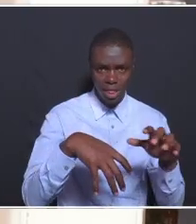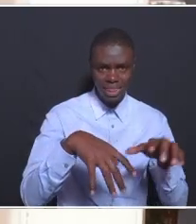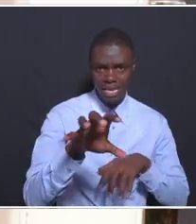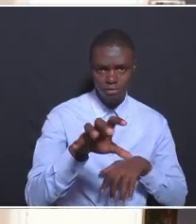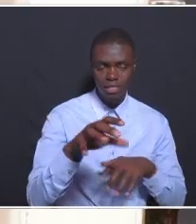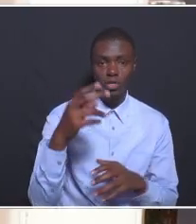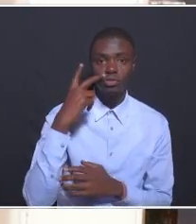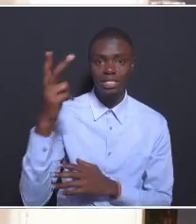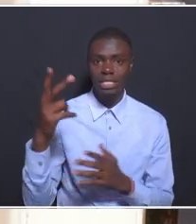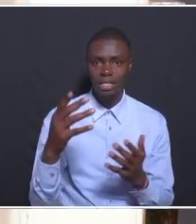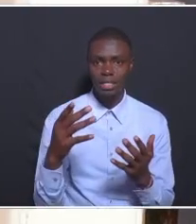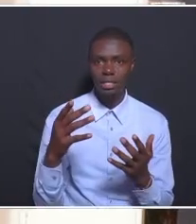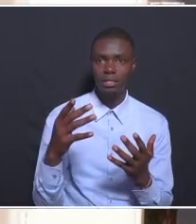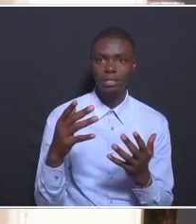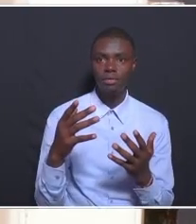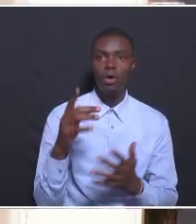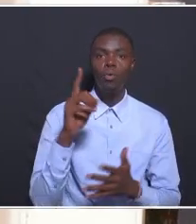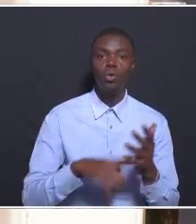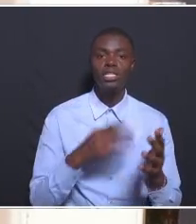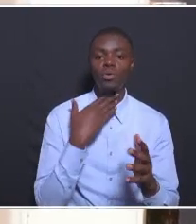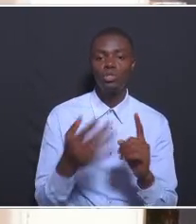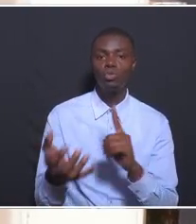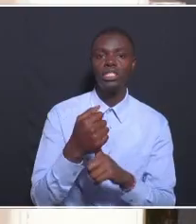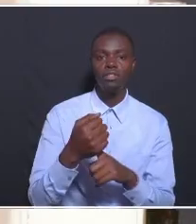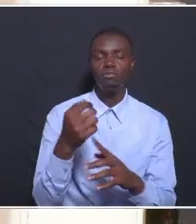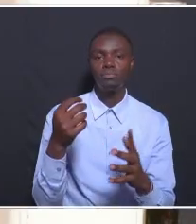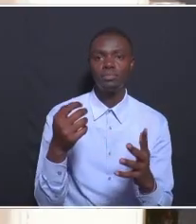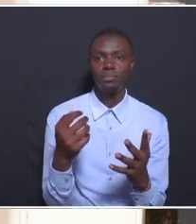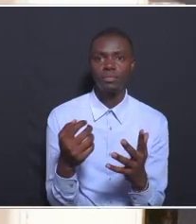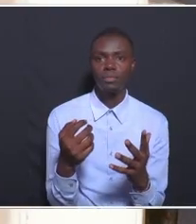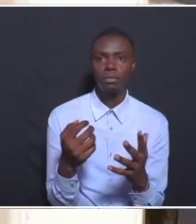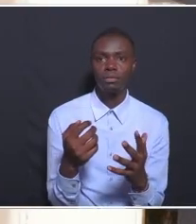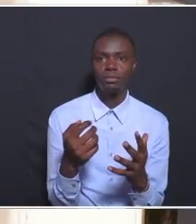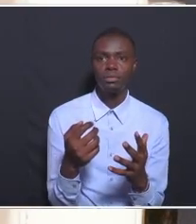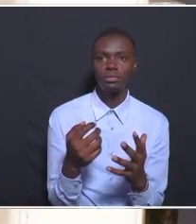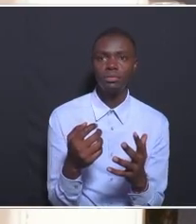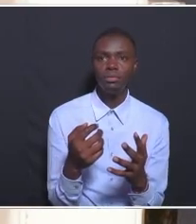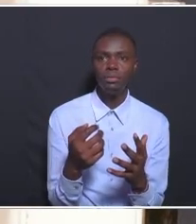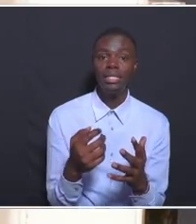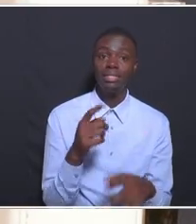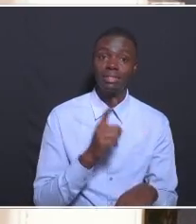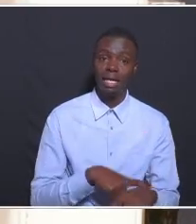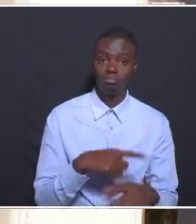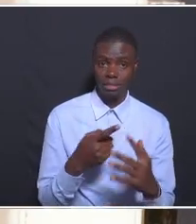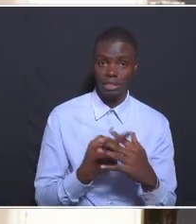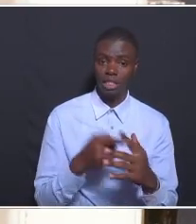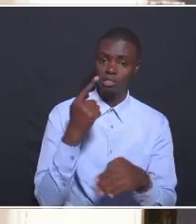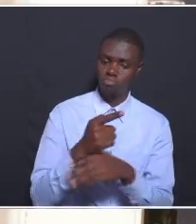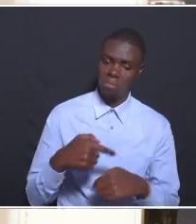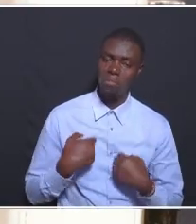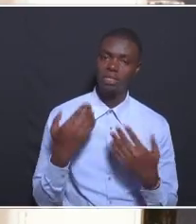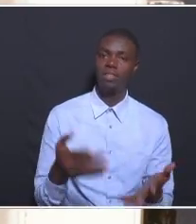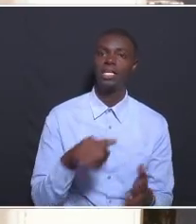direction that, or rather what they want to achieve. And then when they started shooting, I was there. It was not